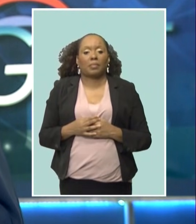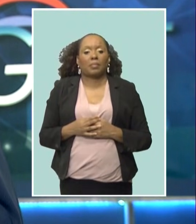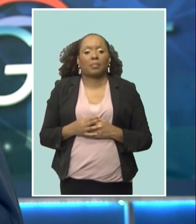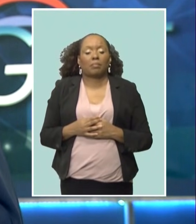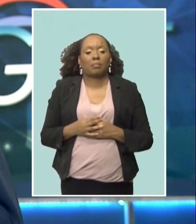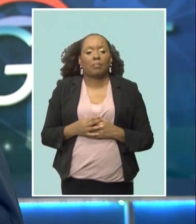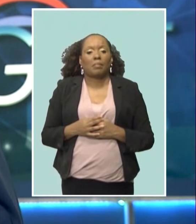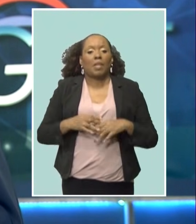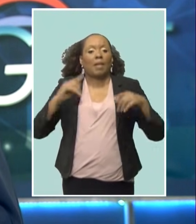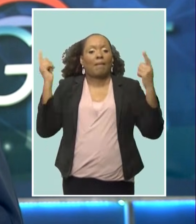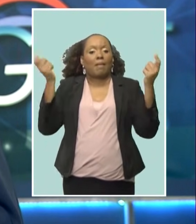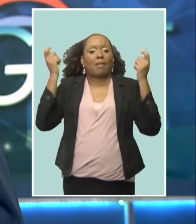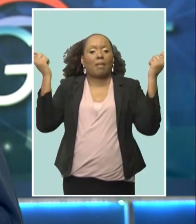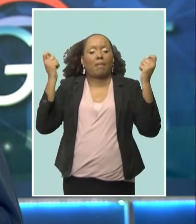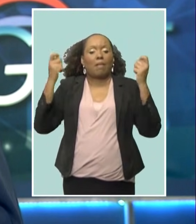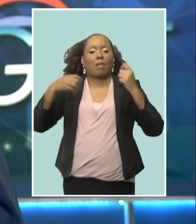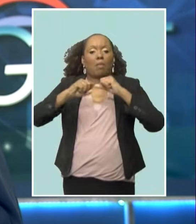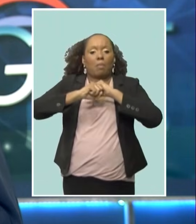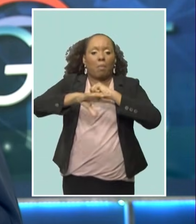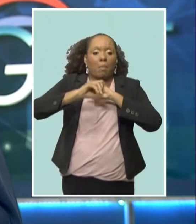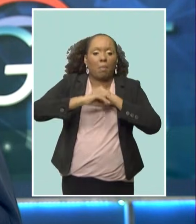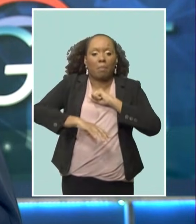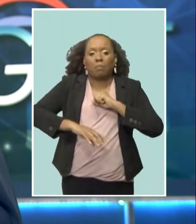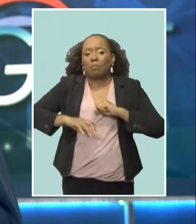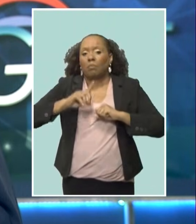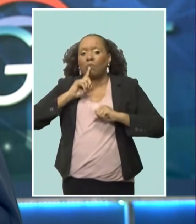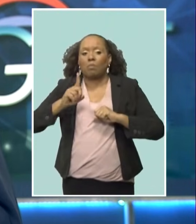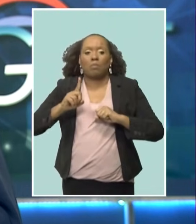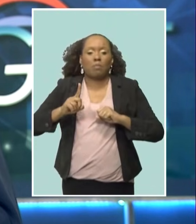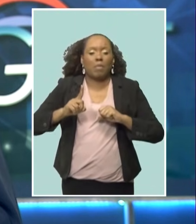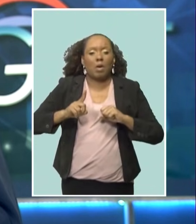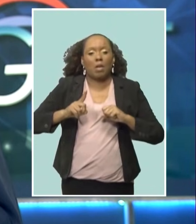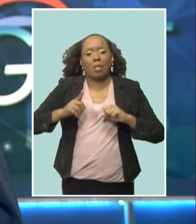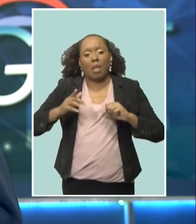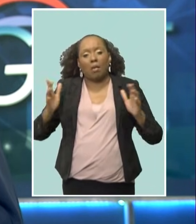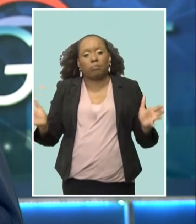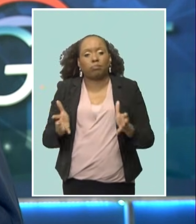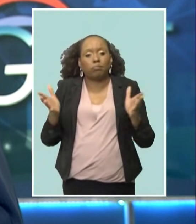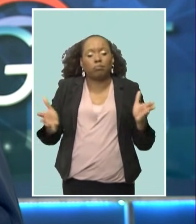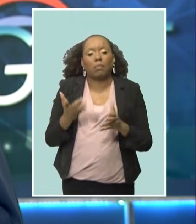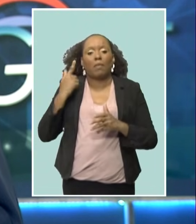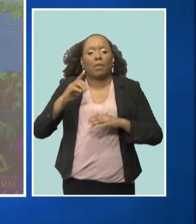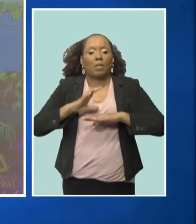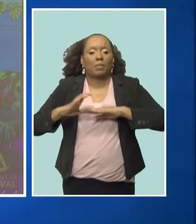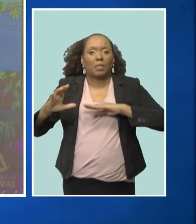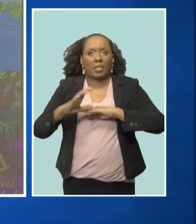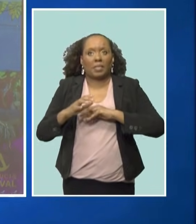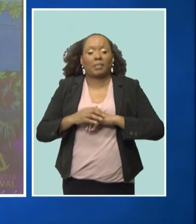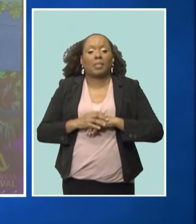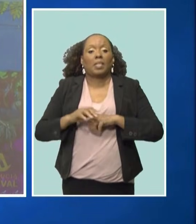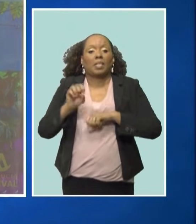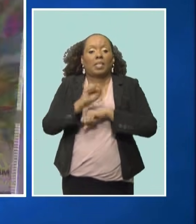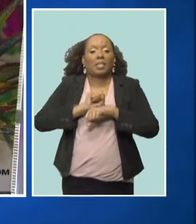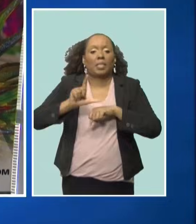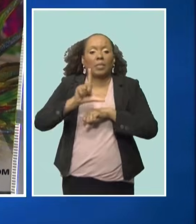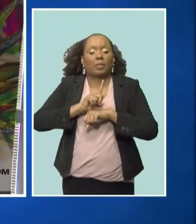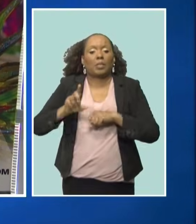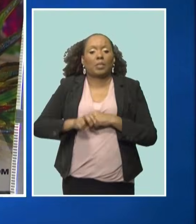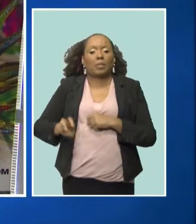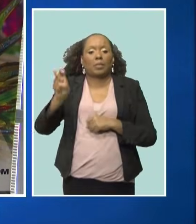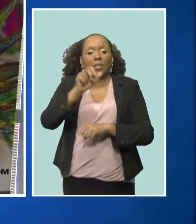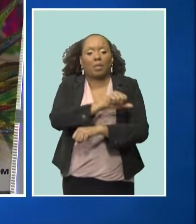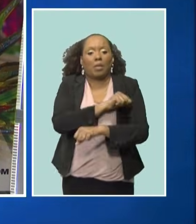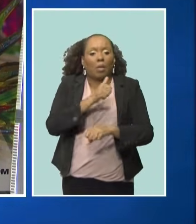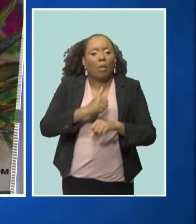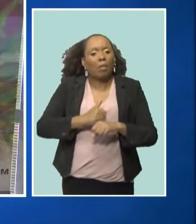Festival marketing is one of the newest and trending drivers of tourism in the Caribbean, and the St. Lucia Tourism Authority is